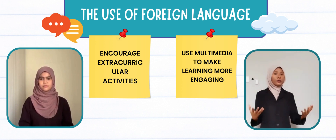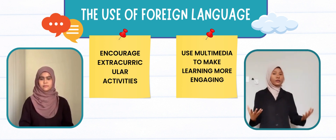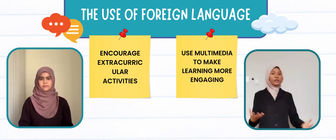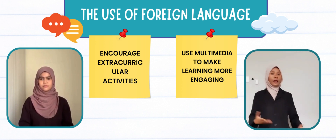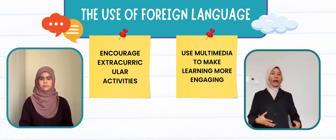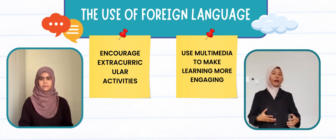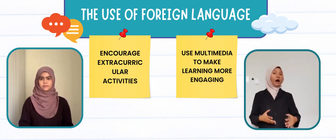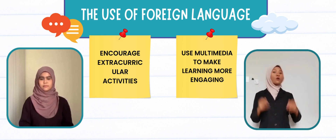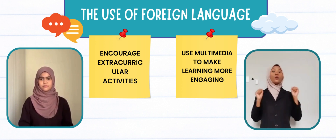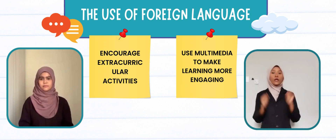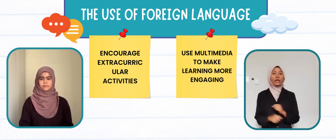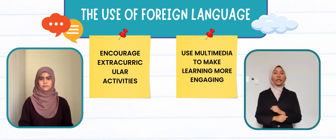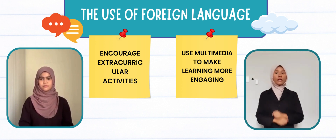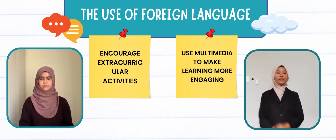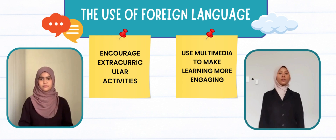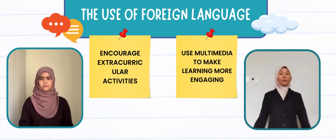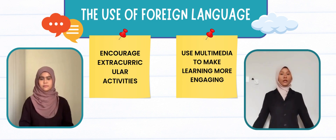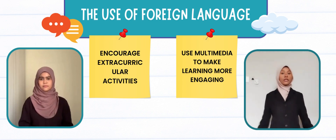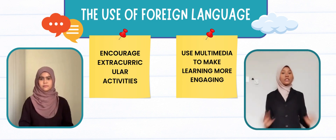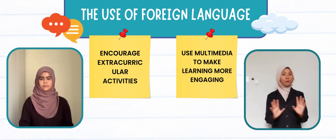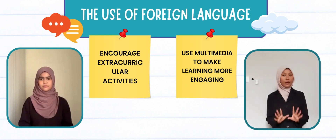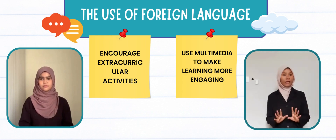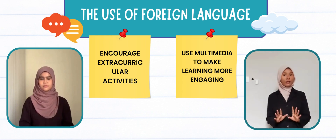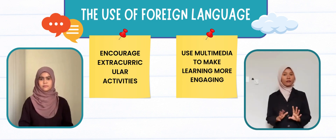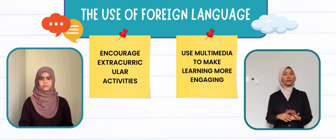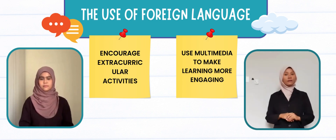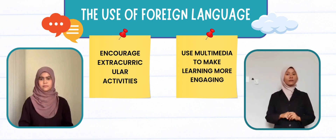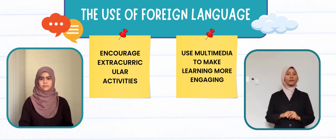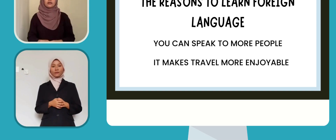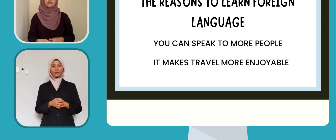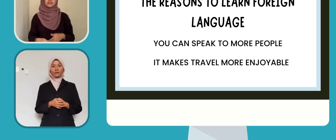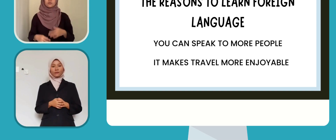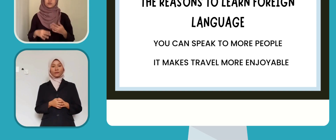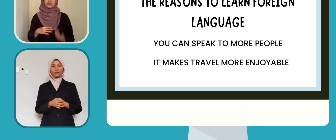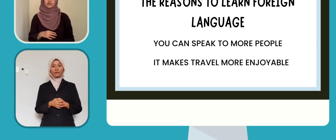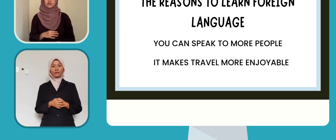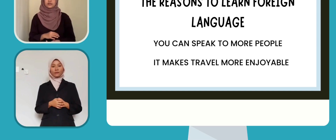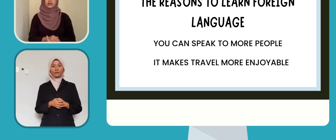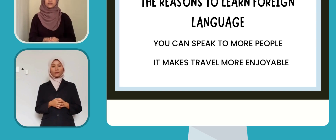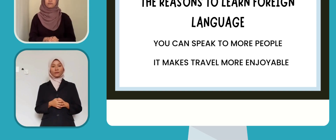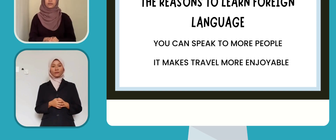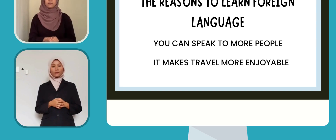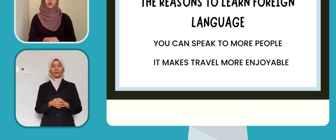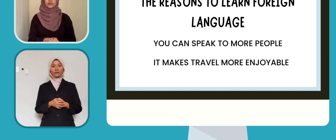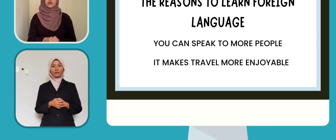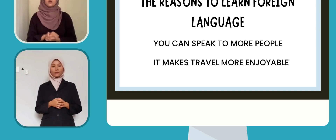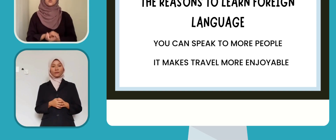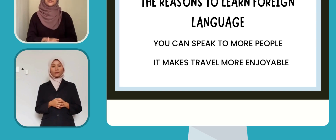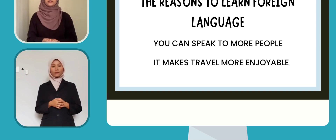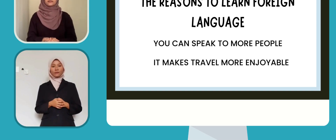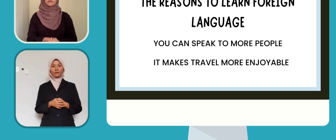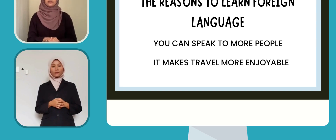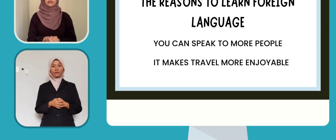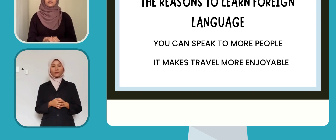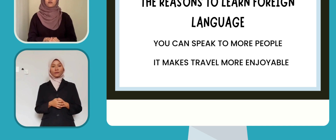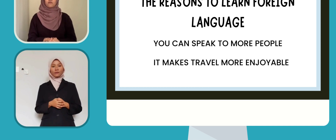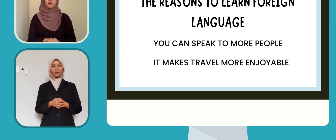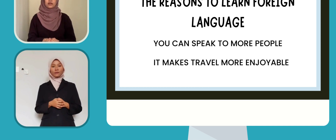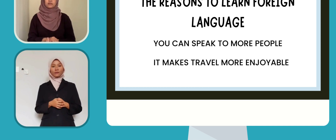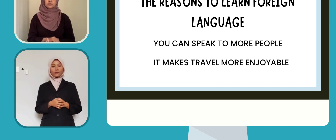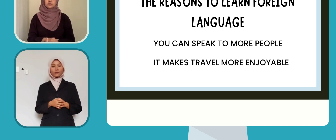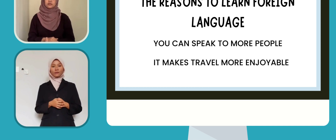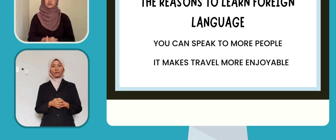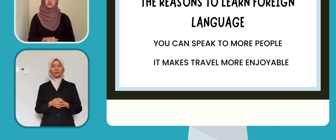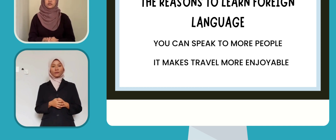gestures are used, and how quickly native speakers speak. Let's proceed to the last main point, which is the reasons